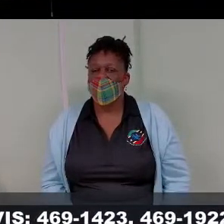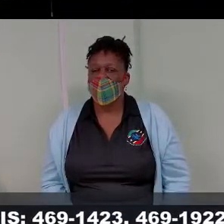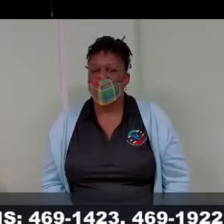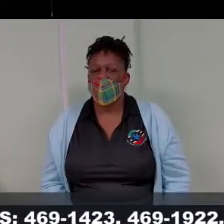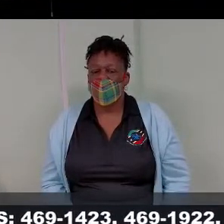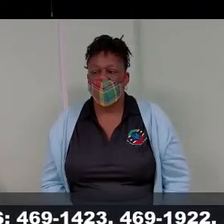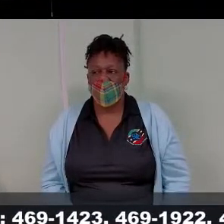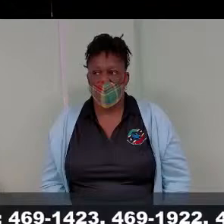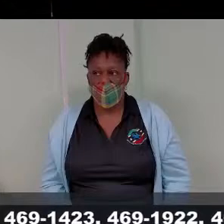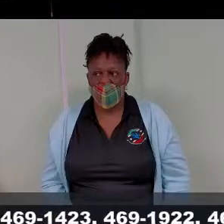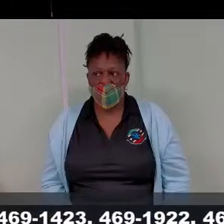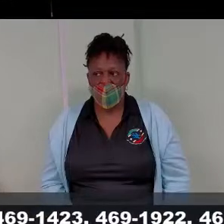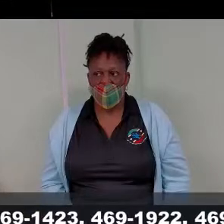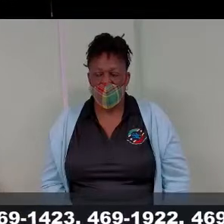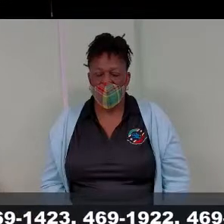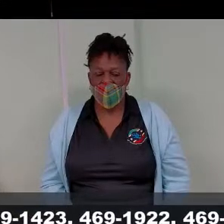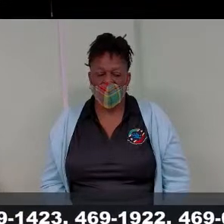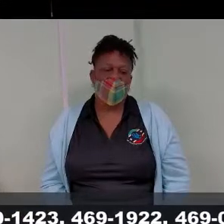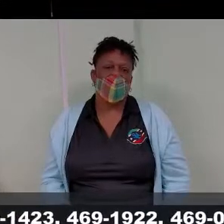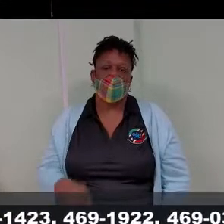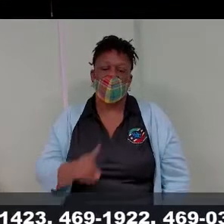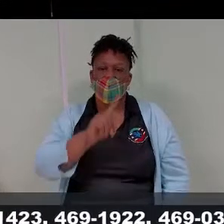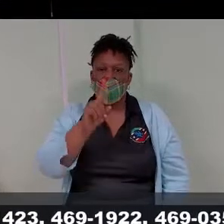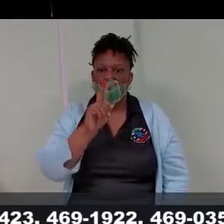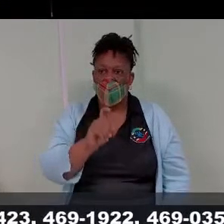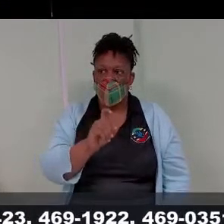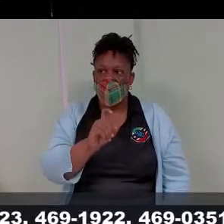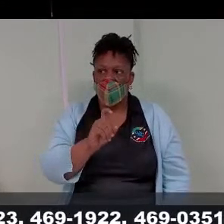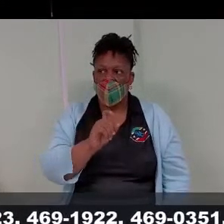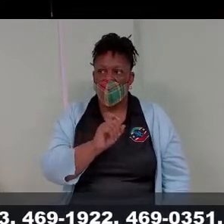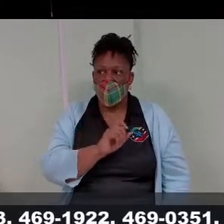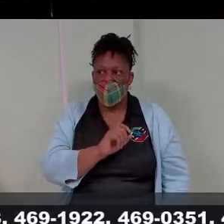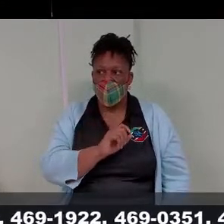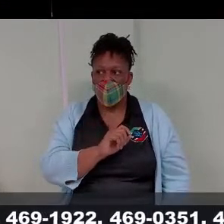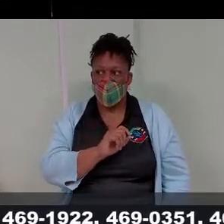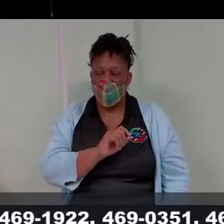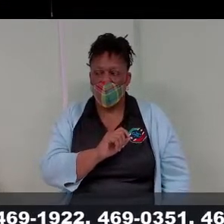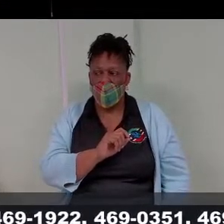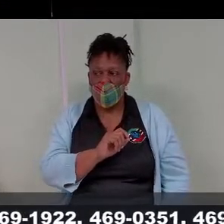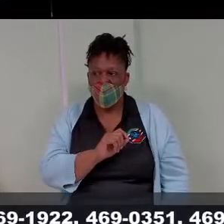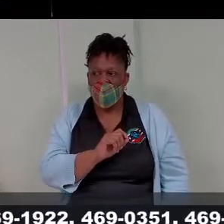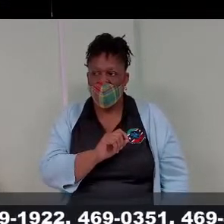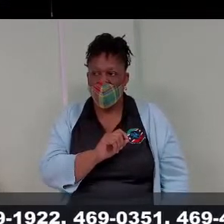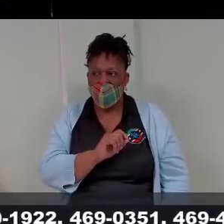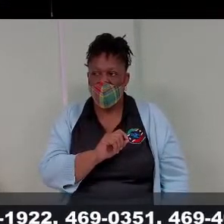The second question has to do with